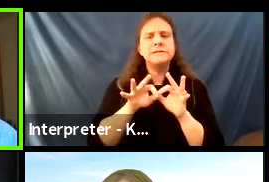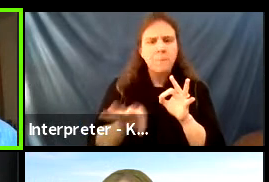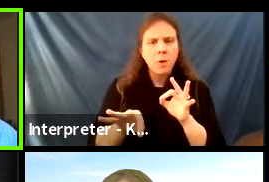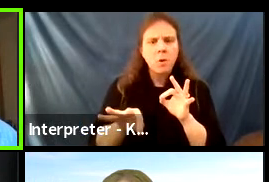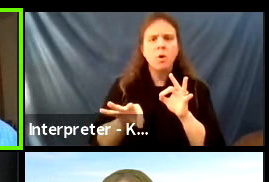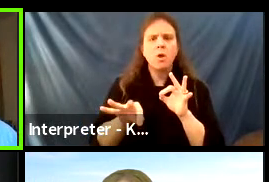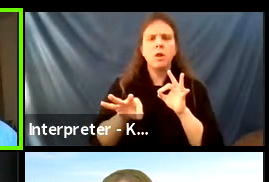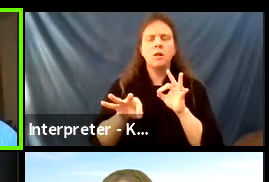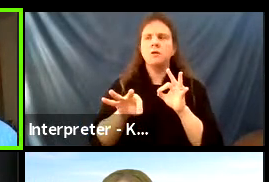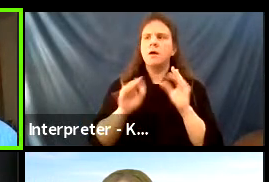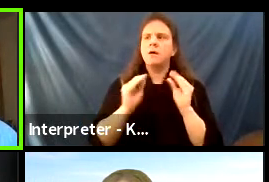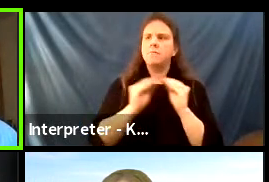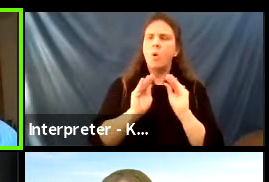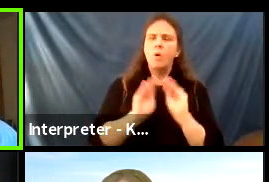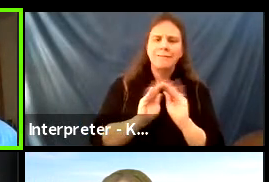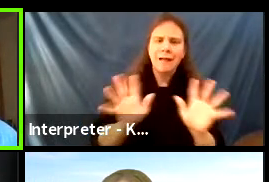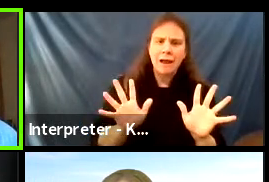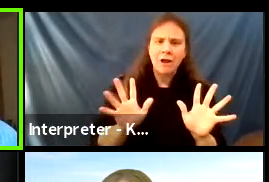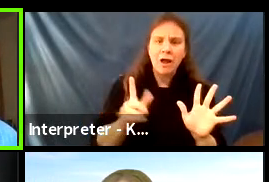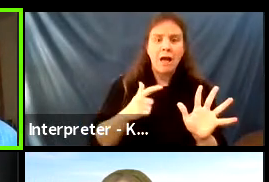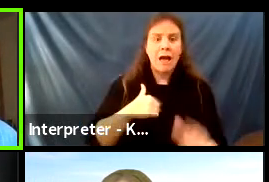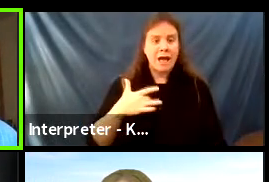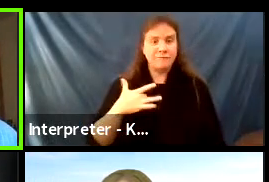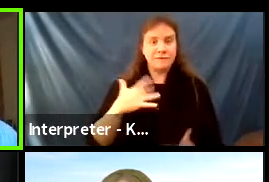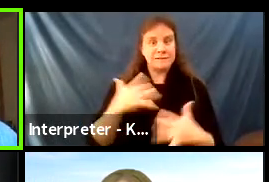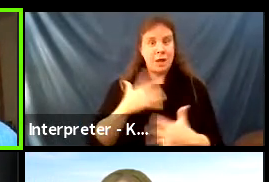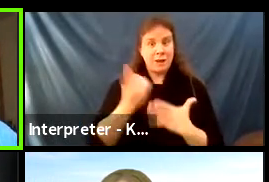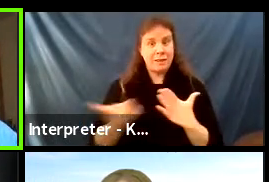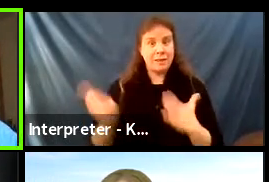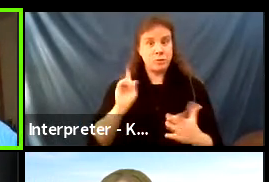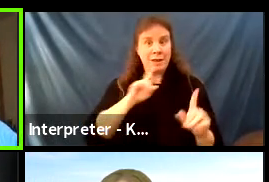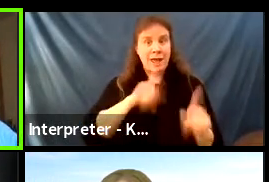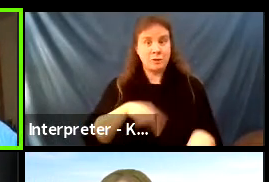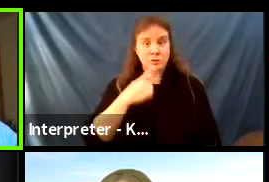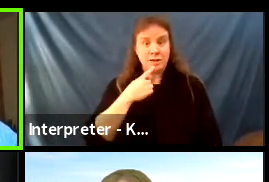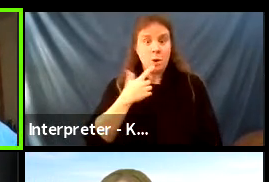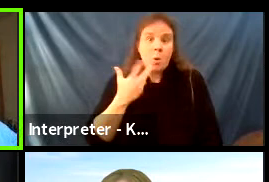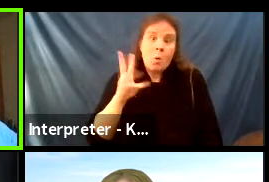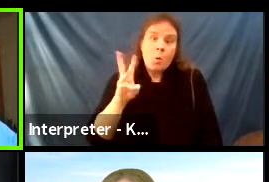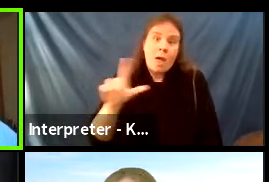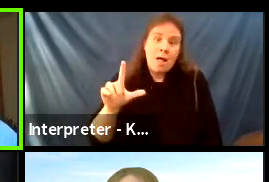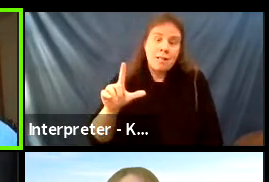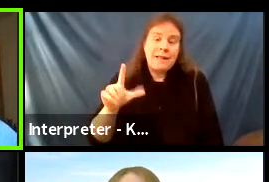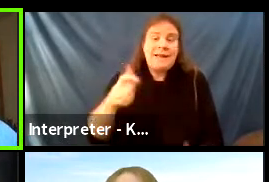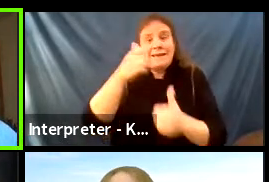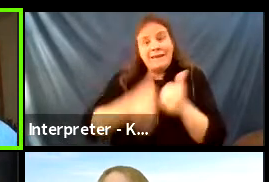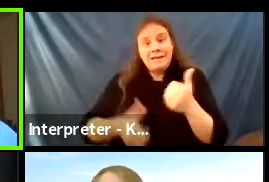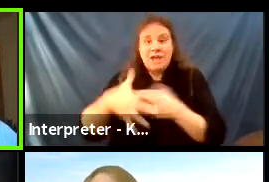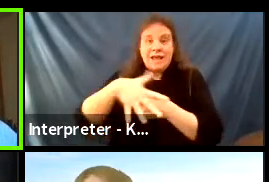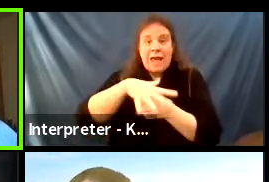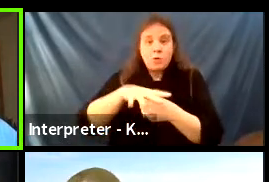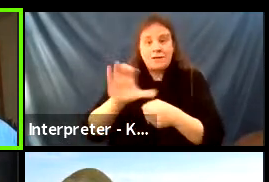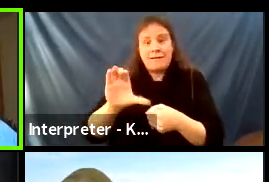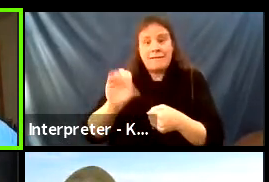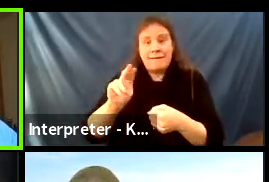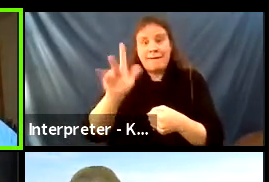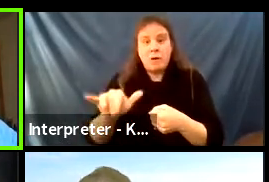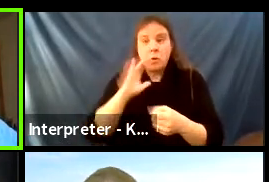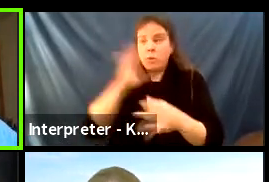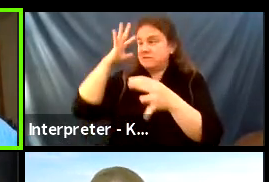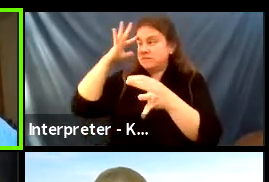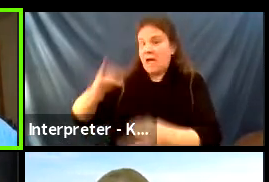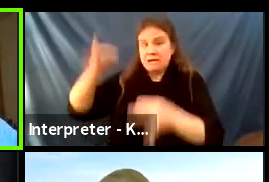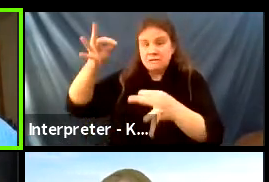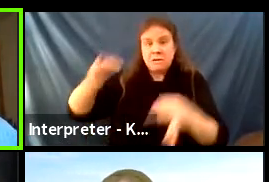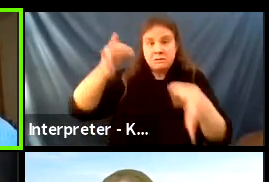And so I'm really scared when the answer last week was the counties are making their own decisions. This is all going to be on a case by